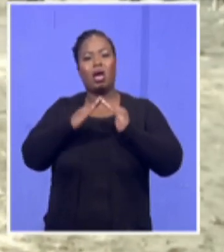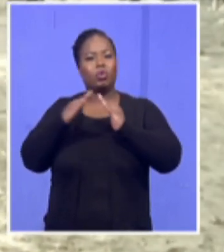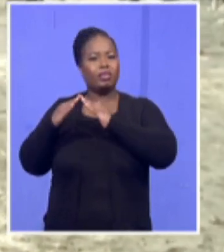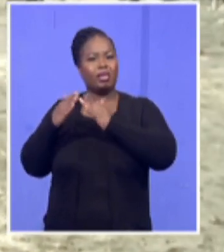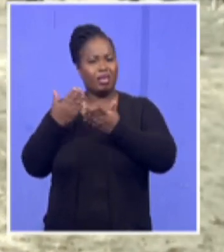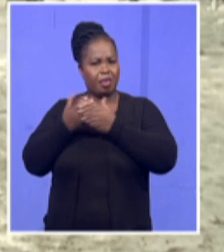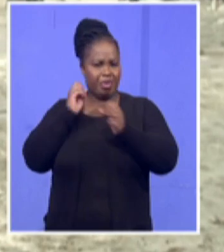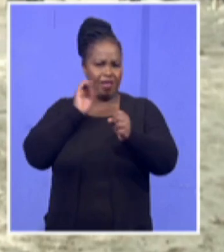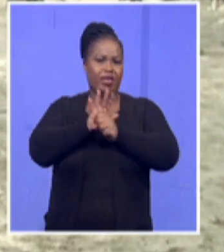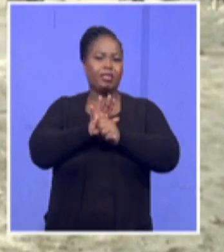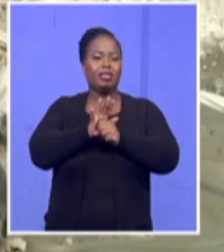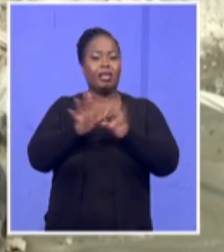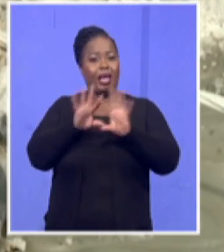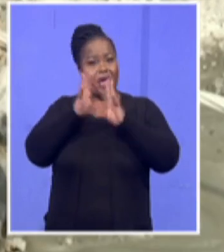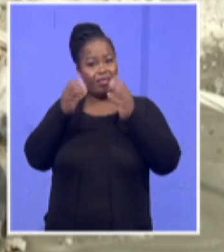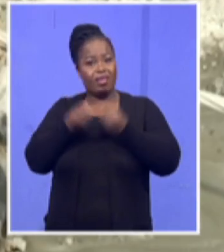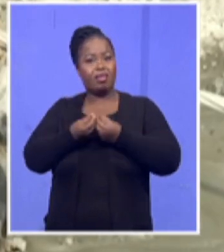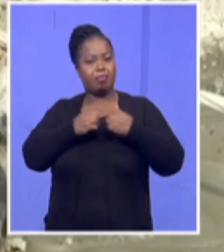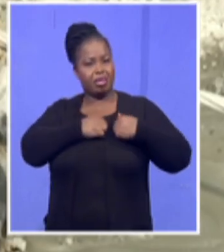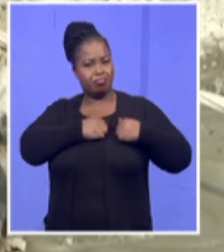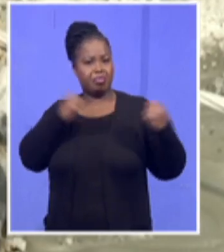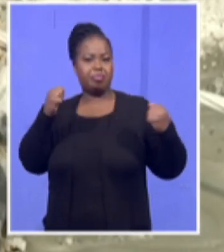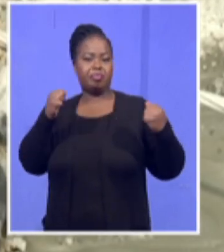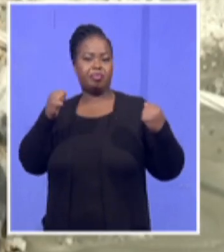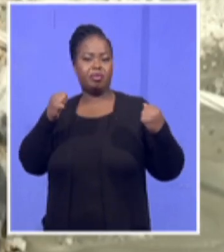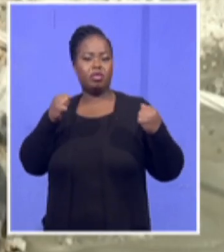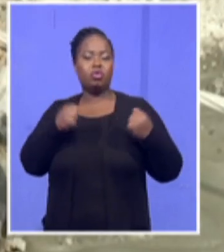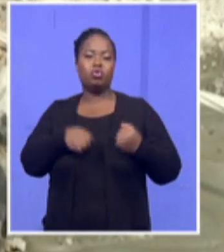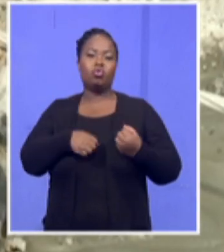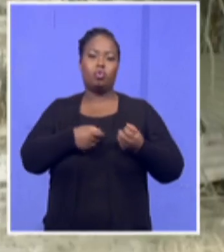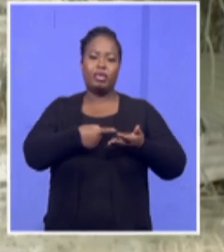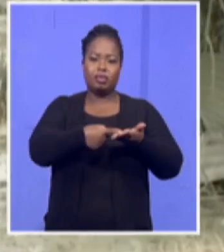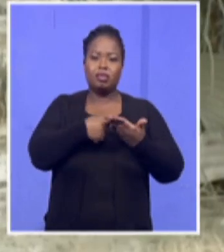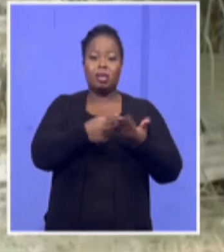be discussed in a transparent and open forum.